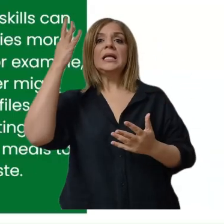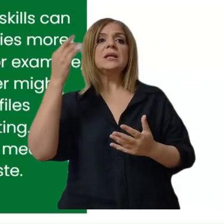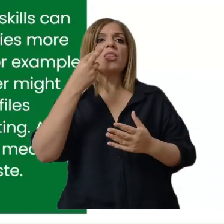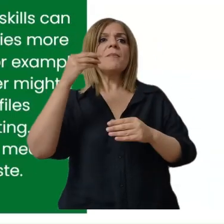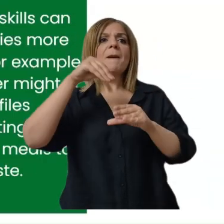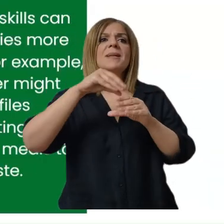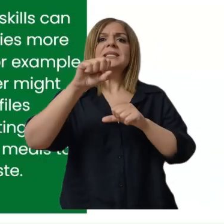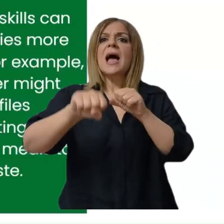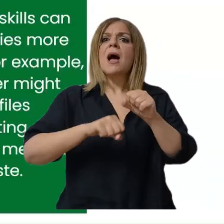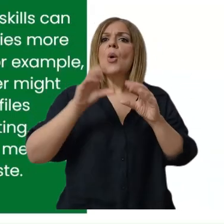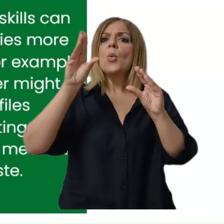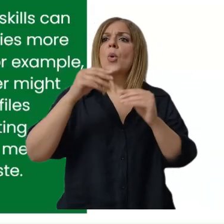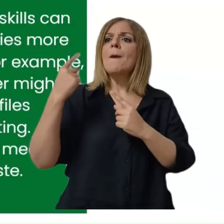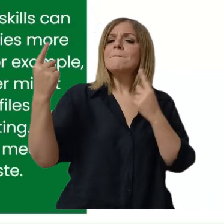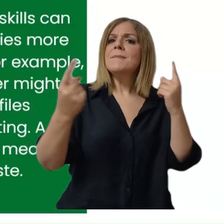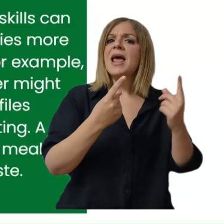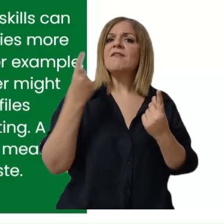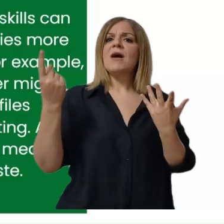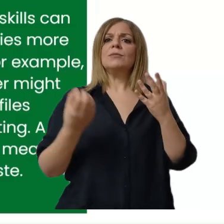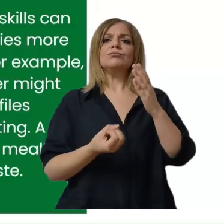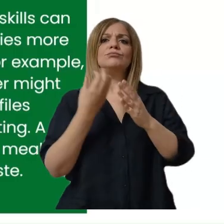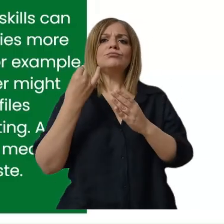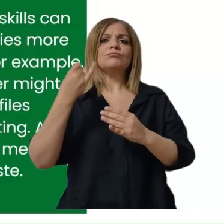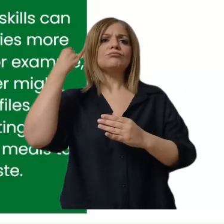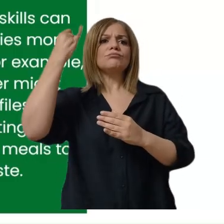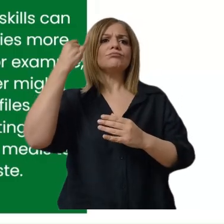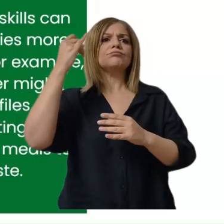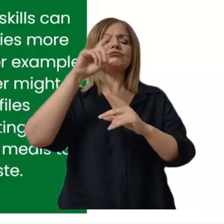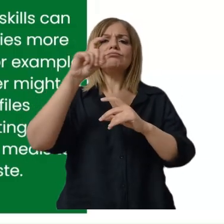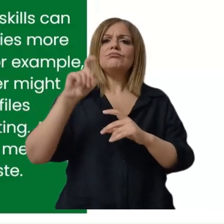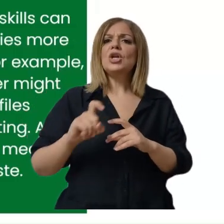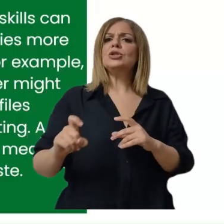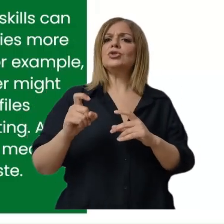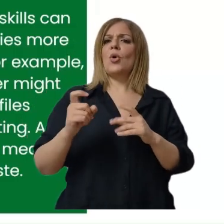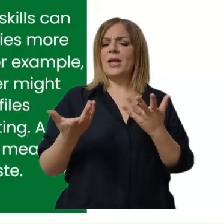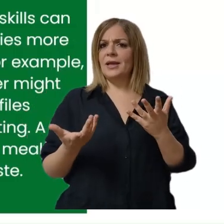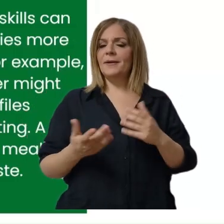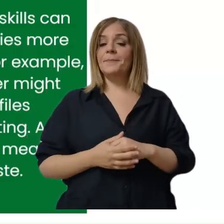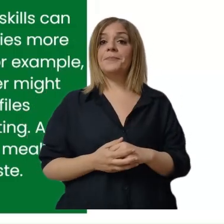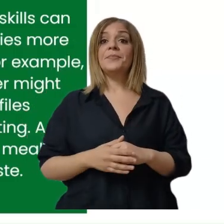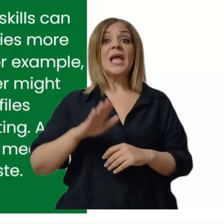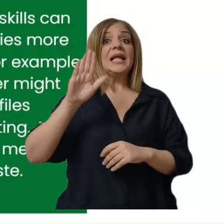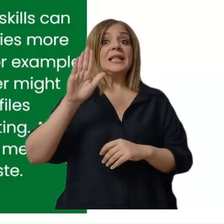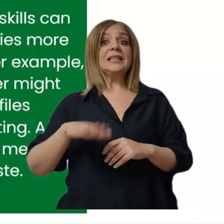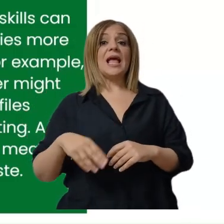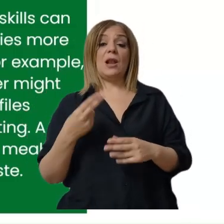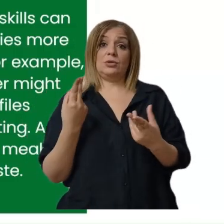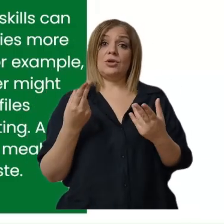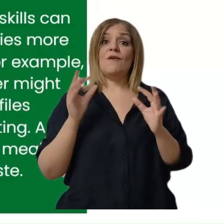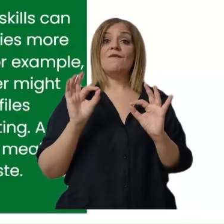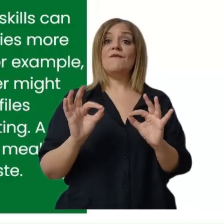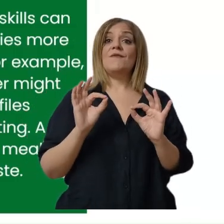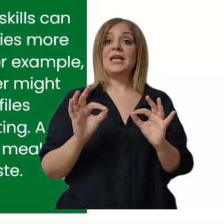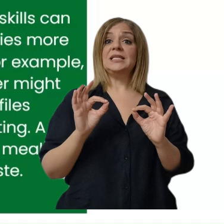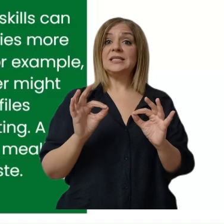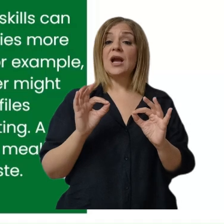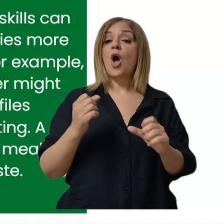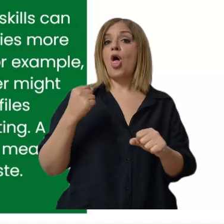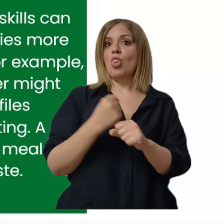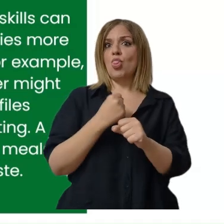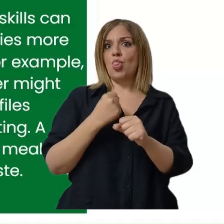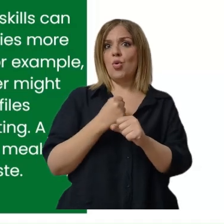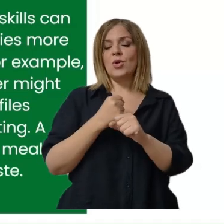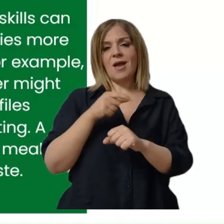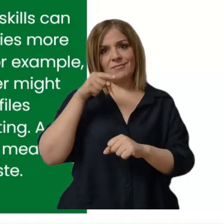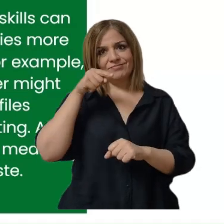eco projects and do sustainable daily lifestyle. And lastly, of course, work is another